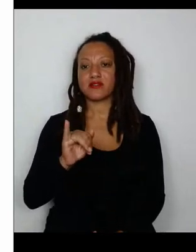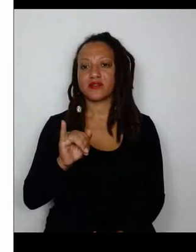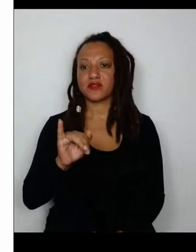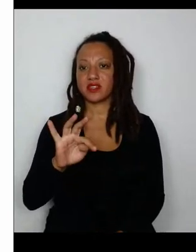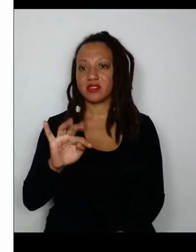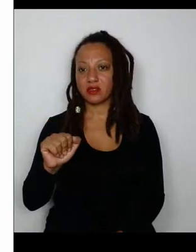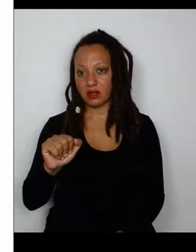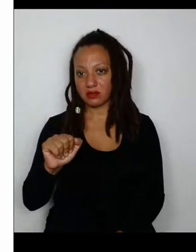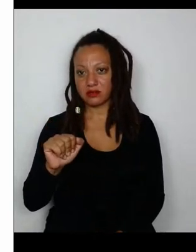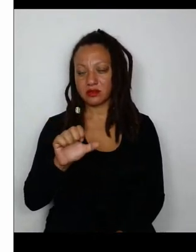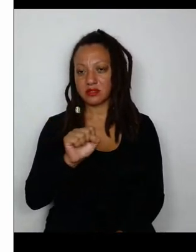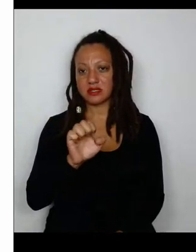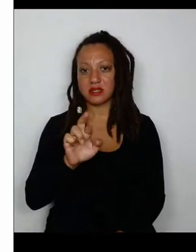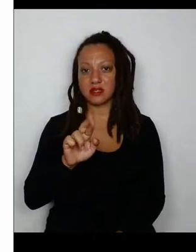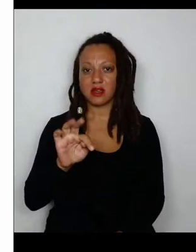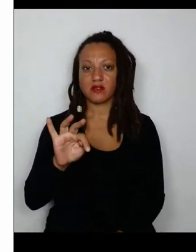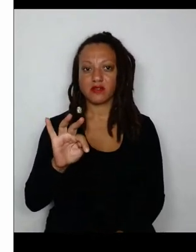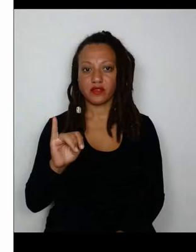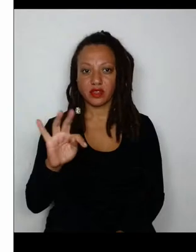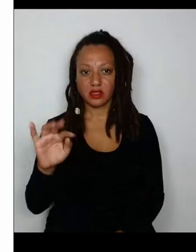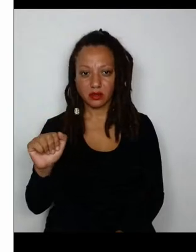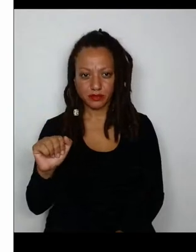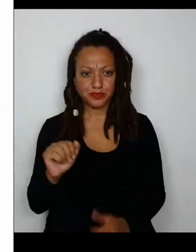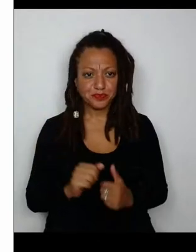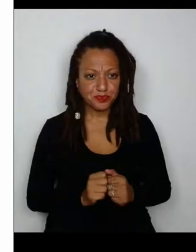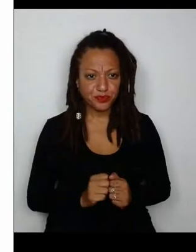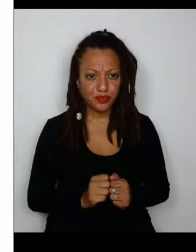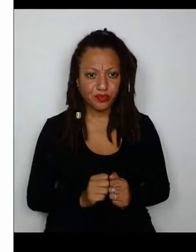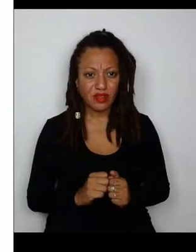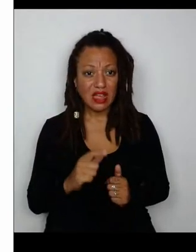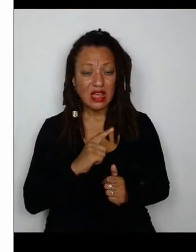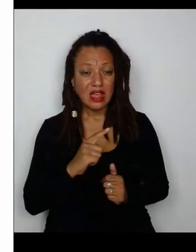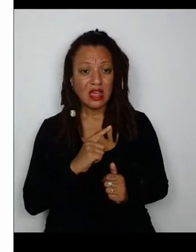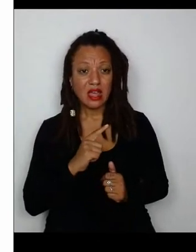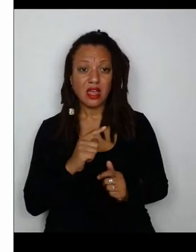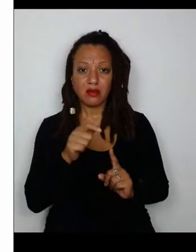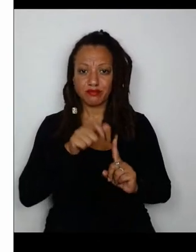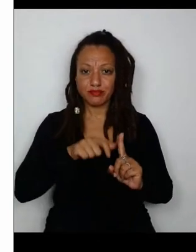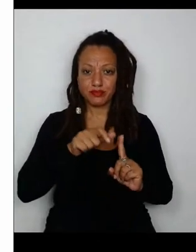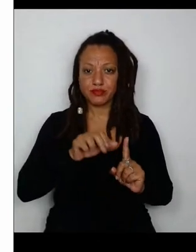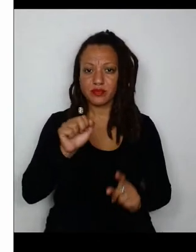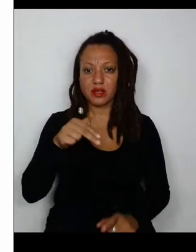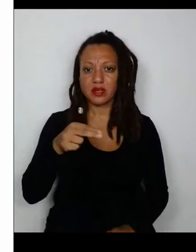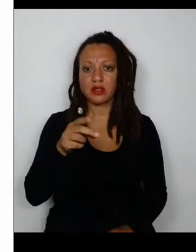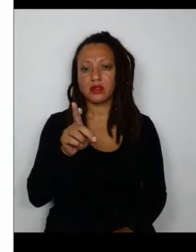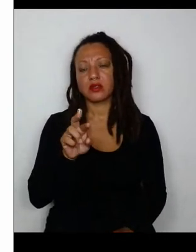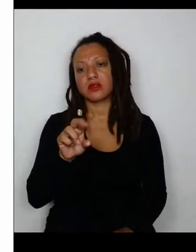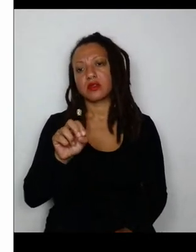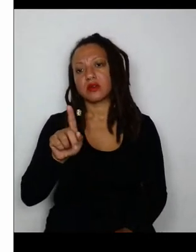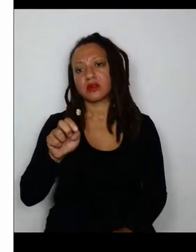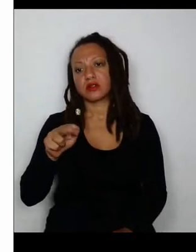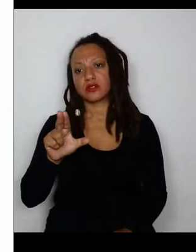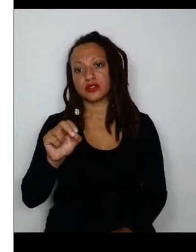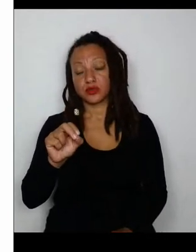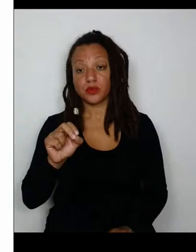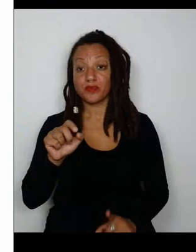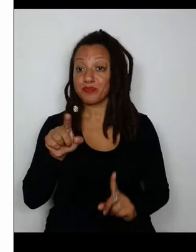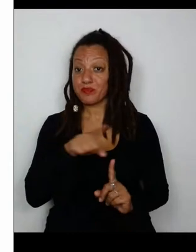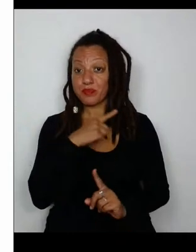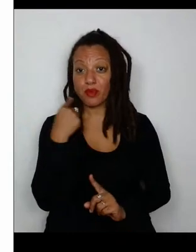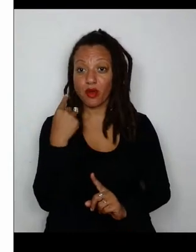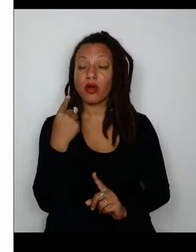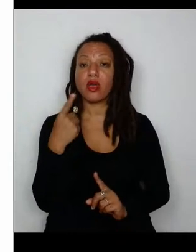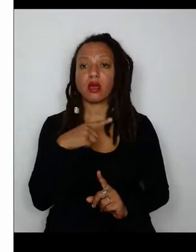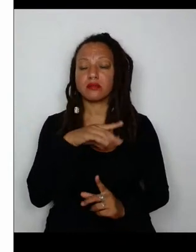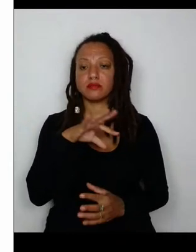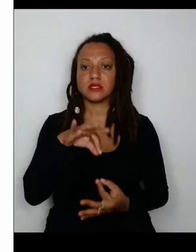ideal with the moment of death became pure spirit and ascended as a theory as a very serfita is a killer of the